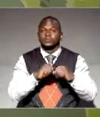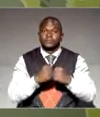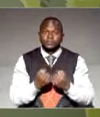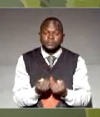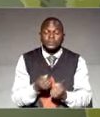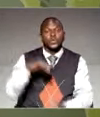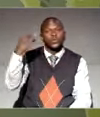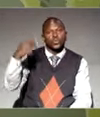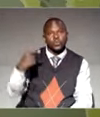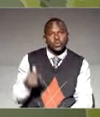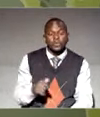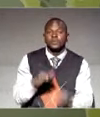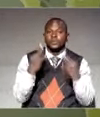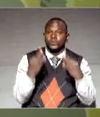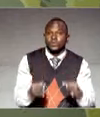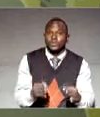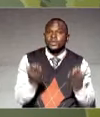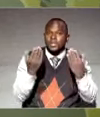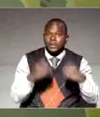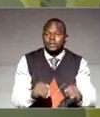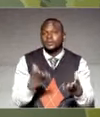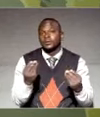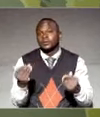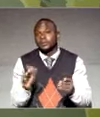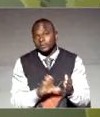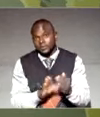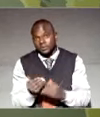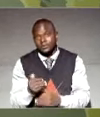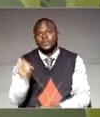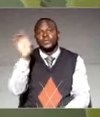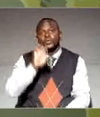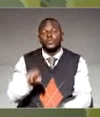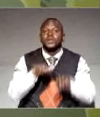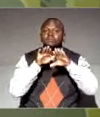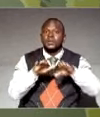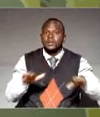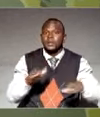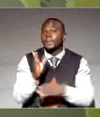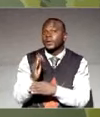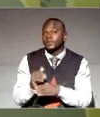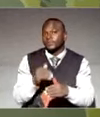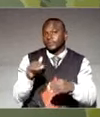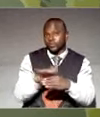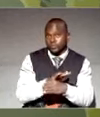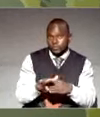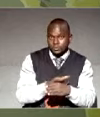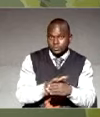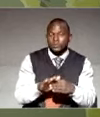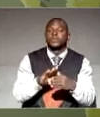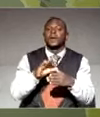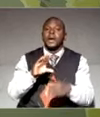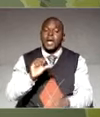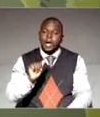quality production to enable easy access to European markets. Minister for Trade, Industry and Cooperatives,